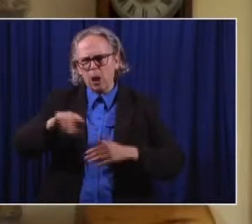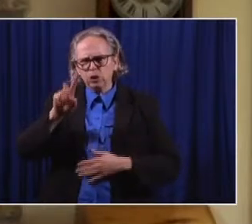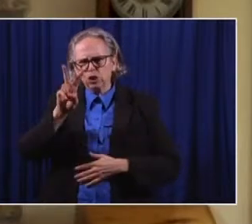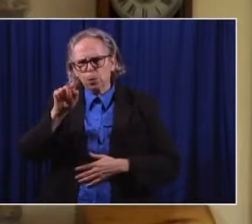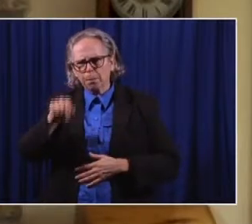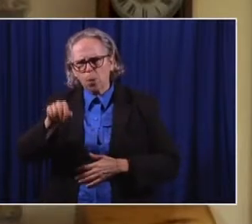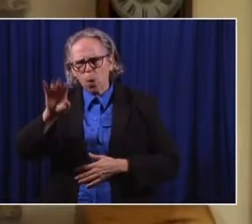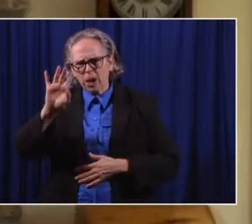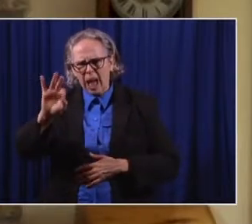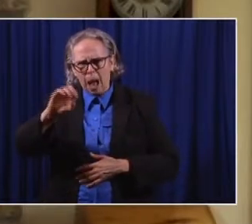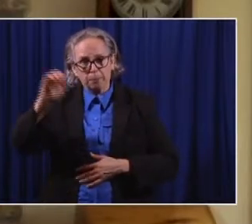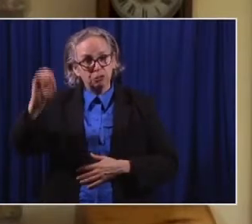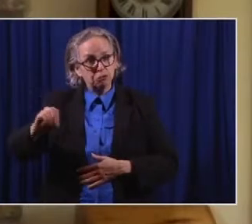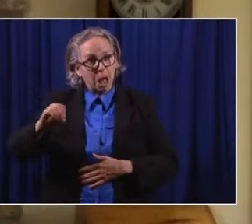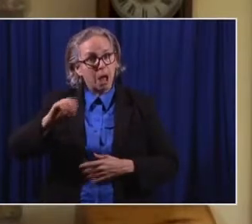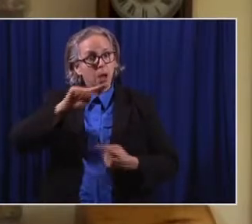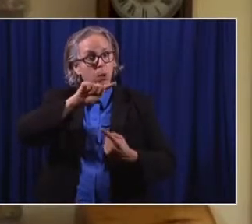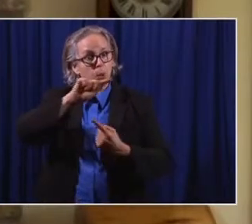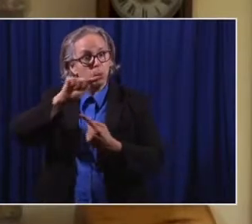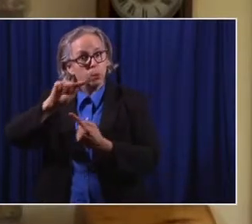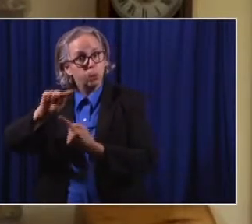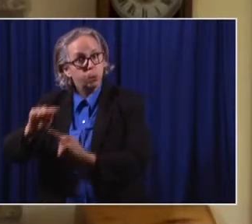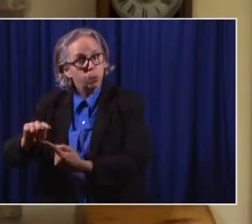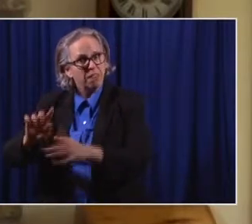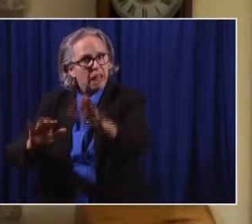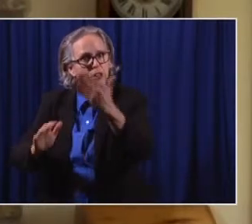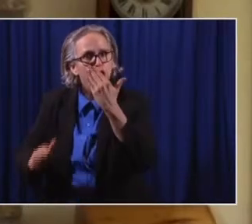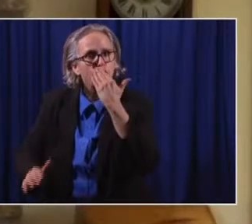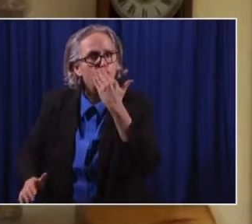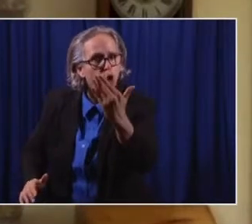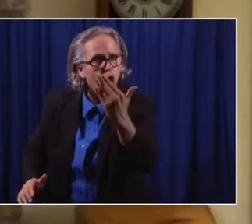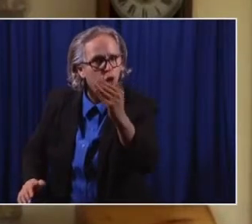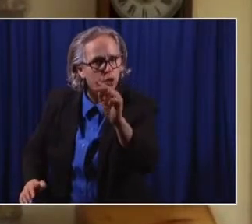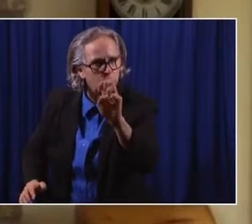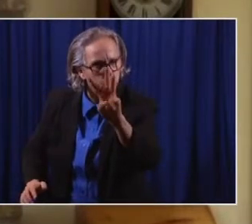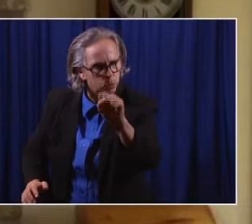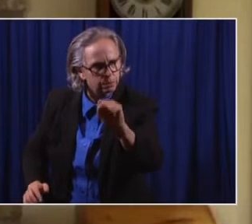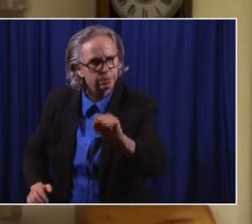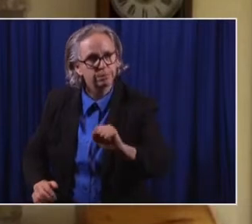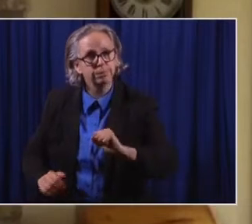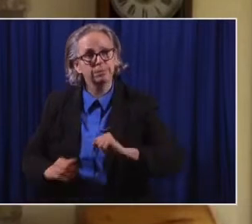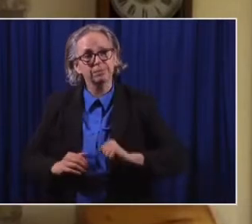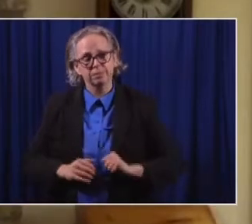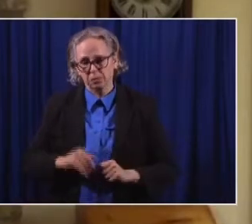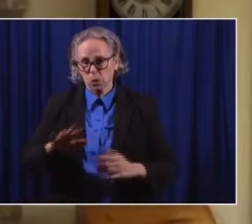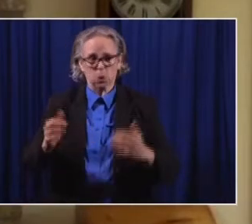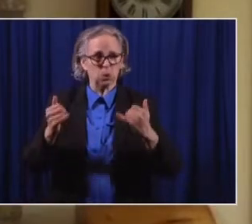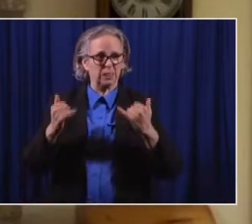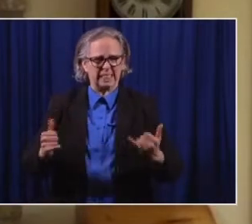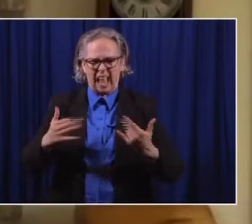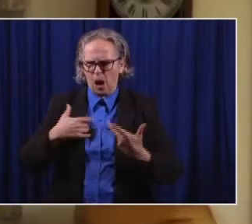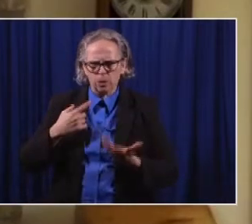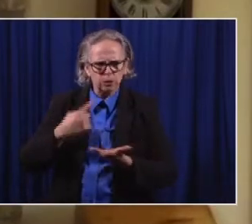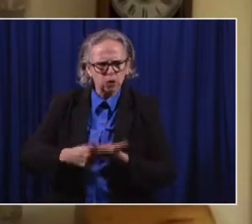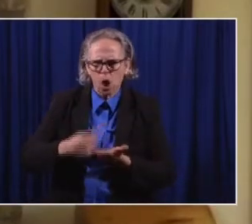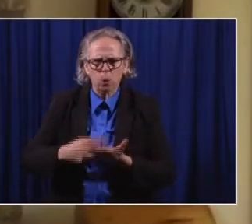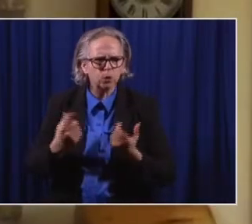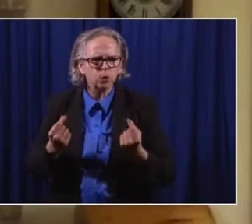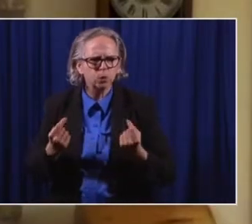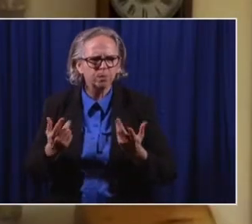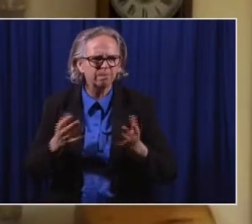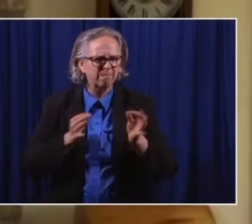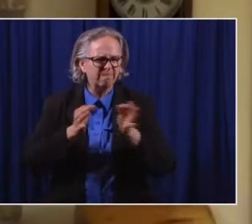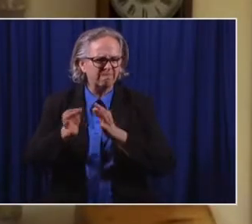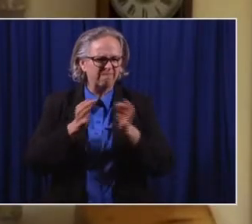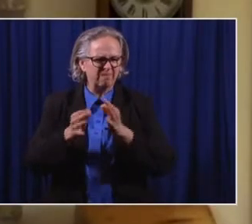2.9%. And a lot of what we're going to talk about today is how we get ready for winter. Beautiful day